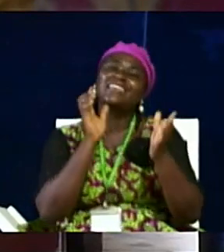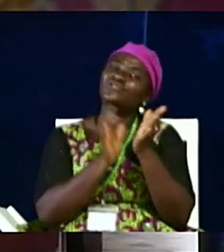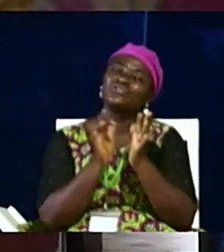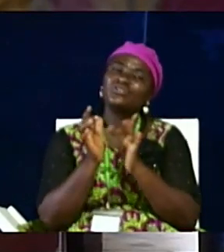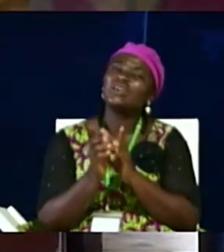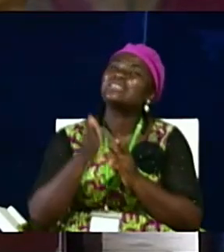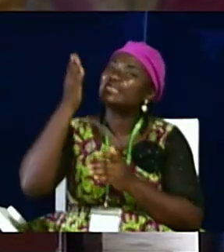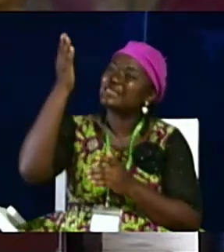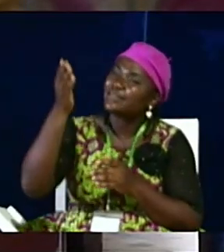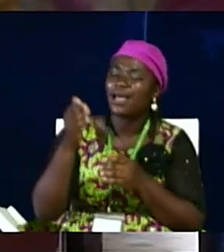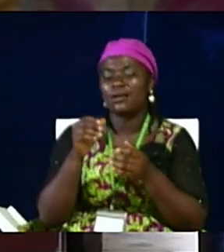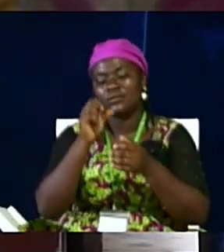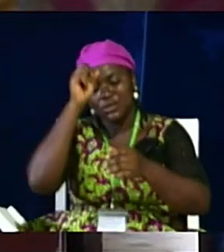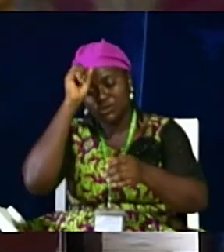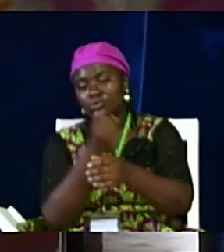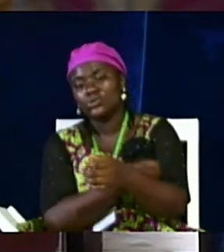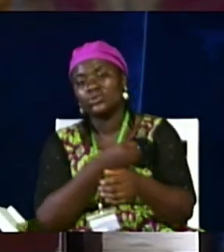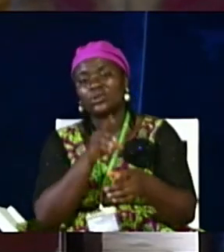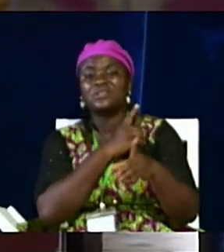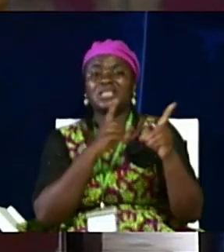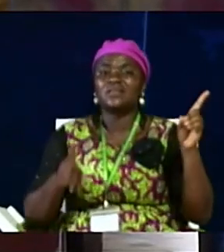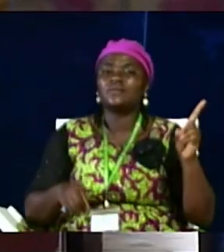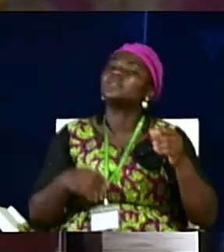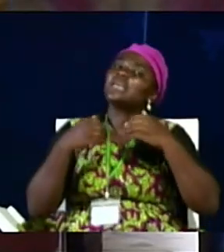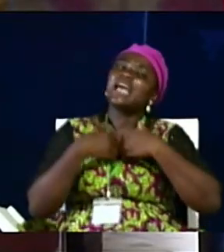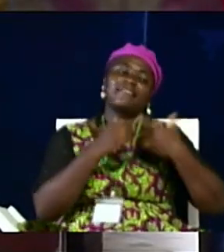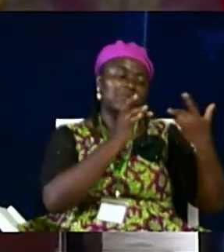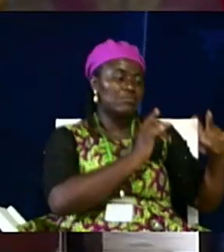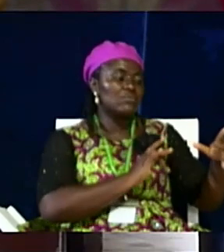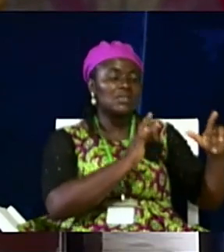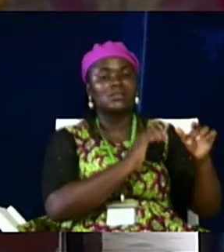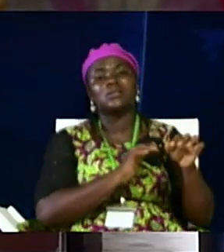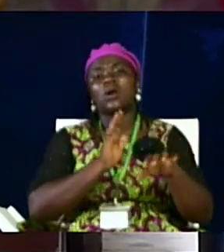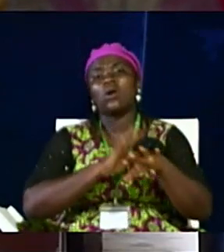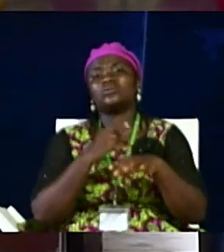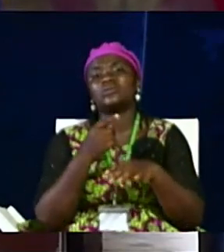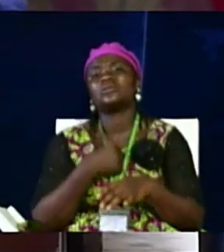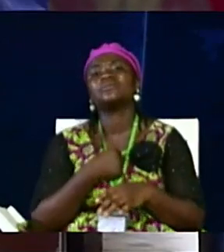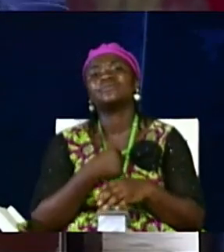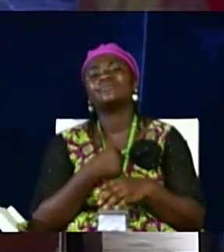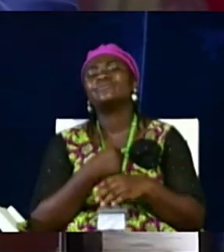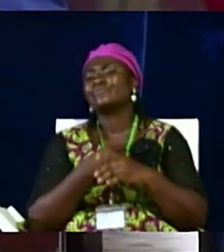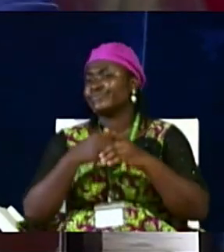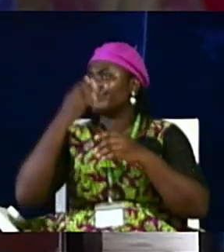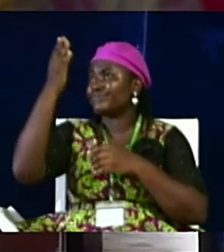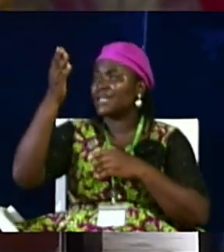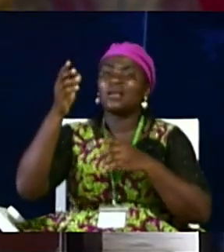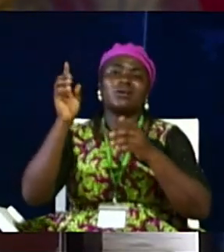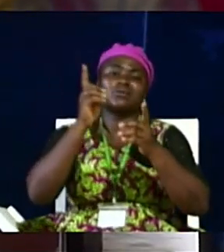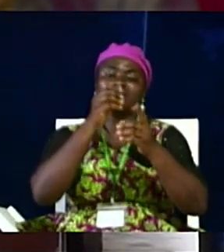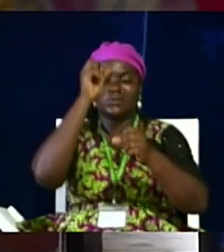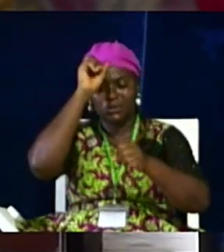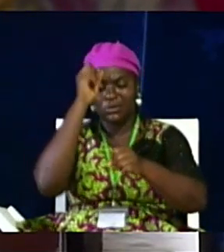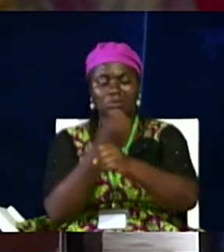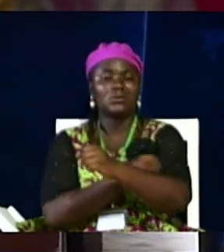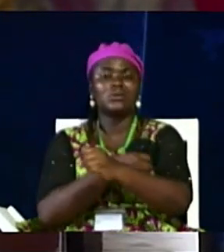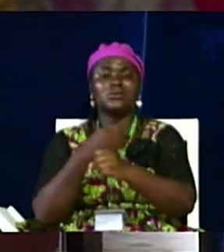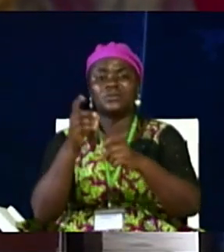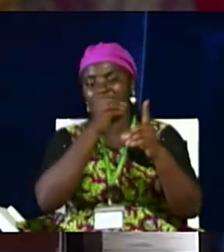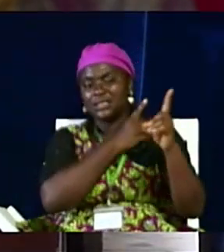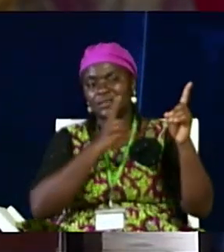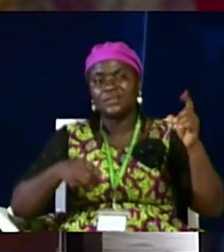of David, have mercy on me. Thou son of David, have